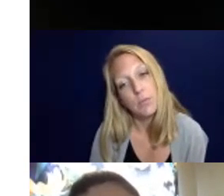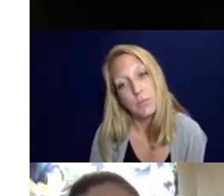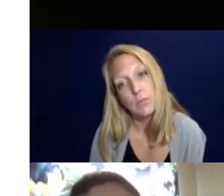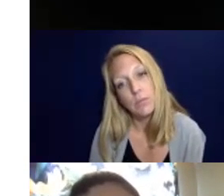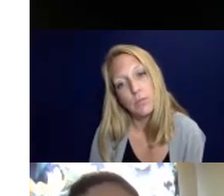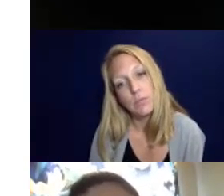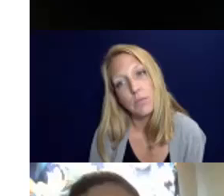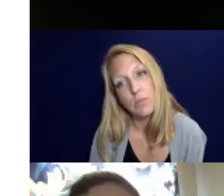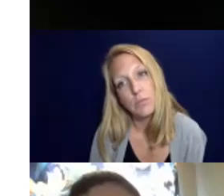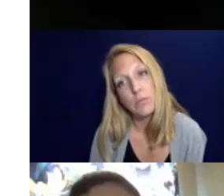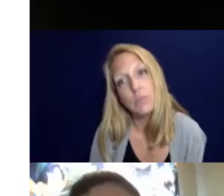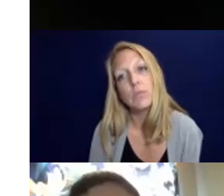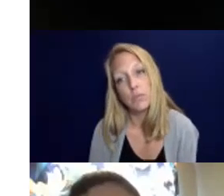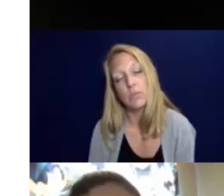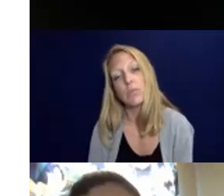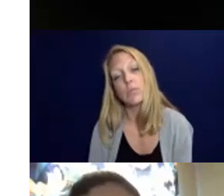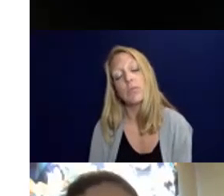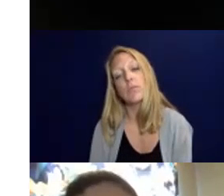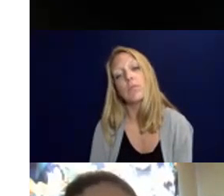Okay, when